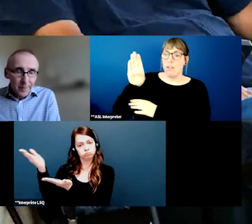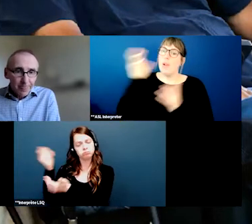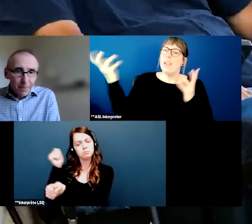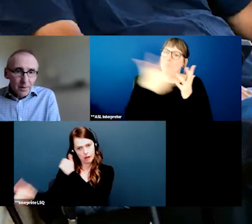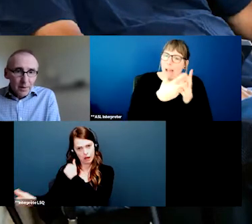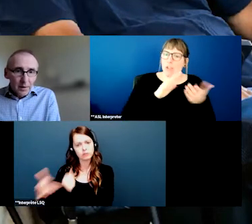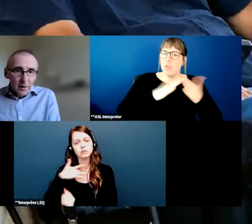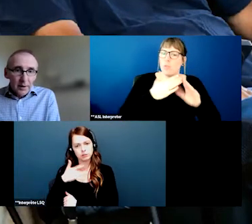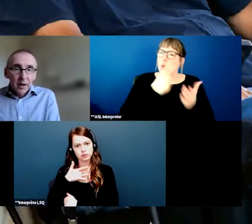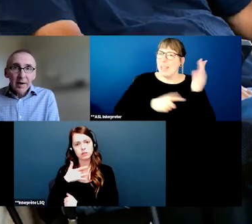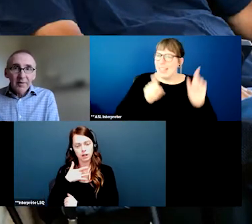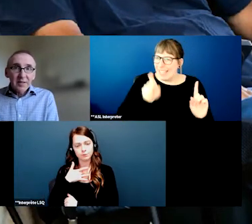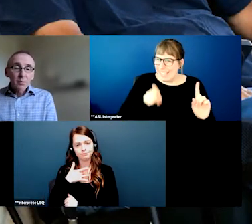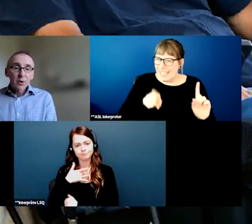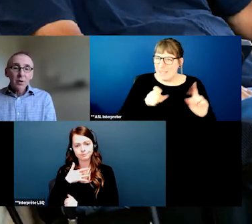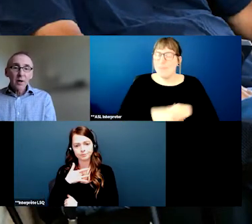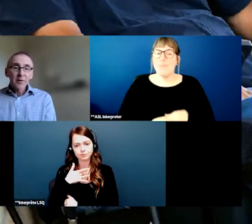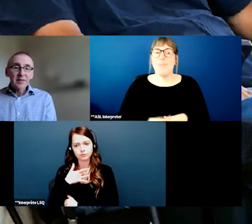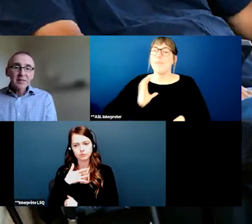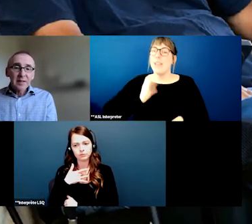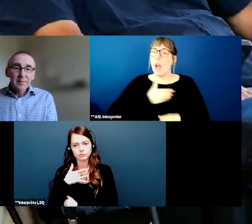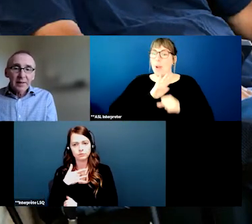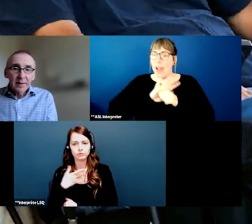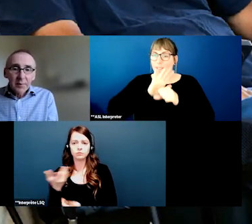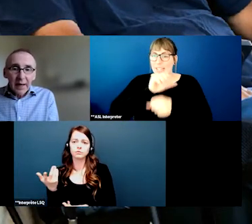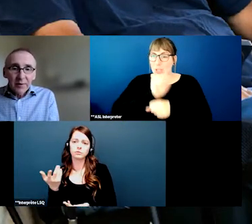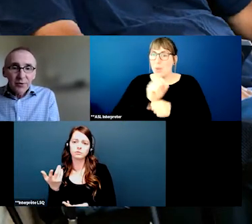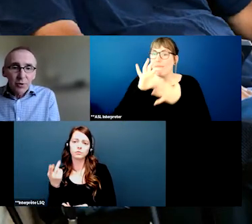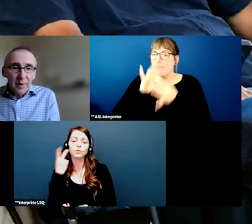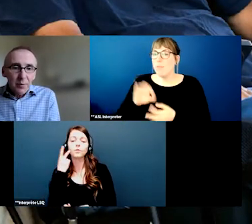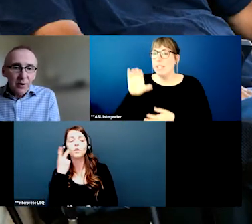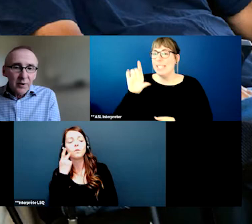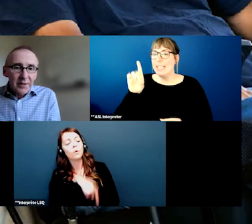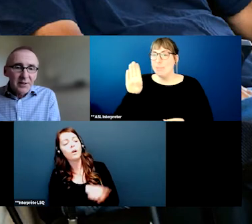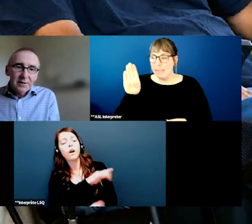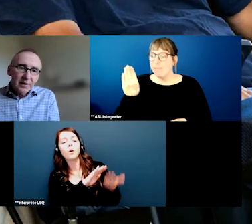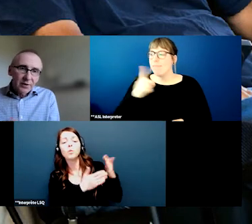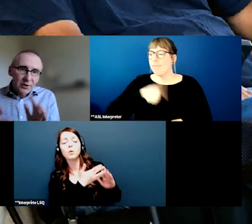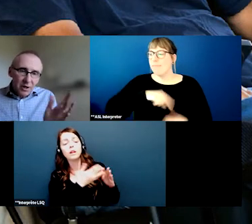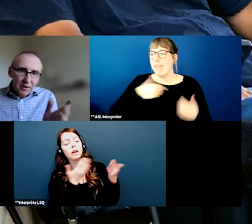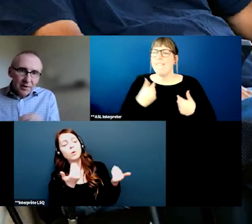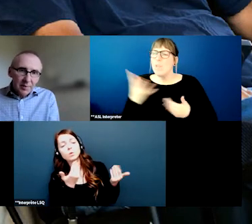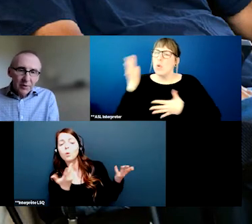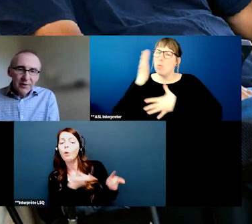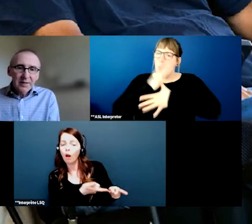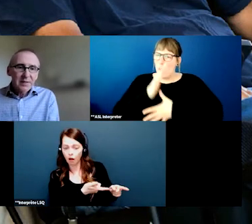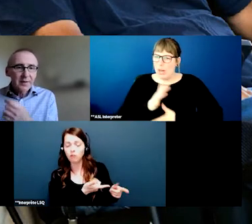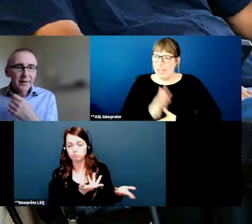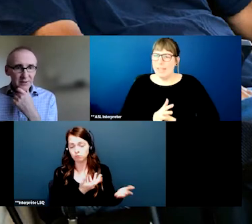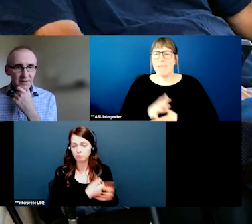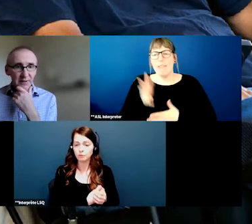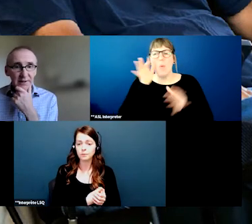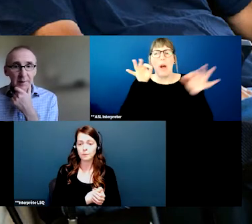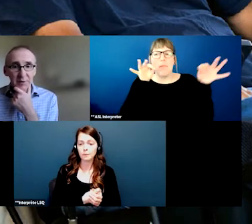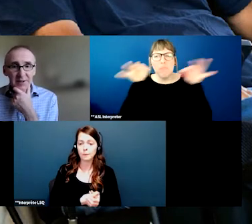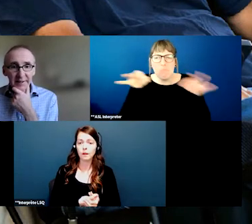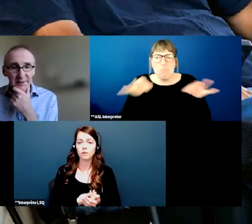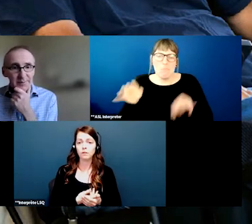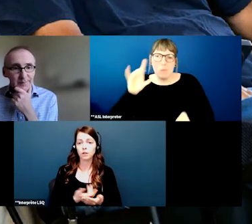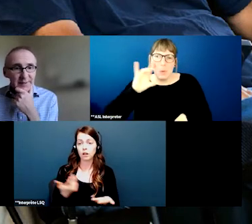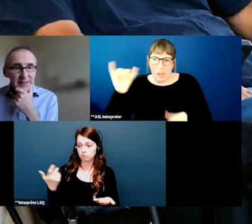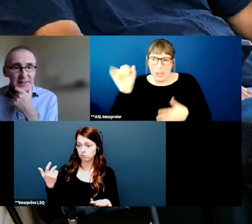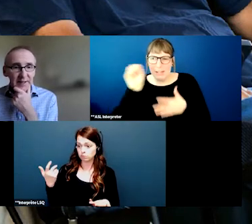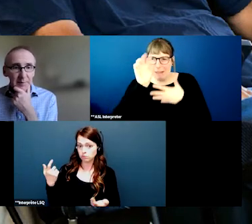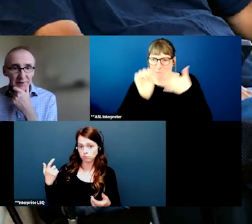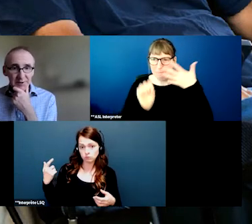needs. In our advocacy work on the CDB, we have a few main priorities, and I'm going to talk about these in the next couple